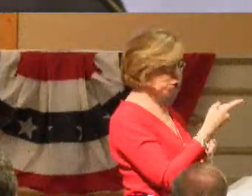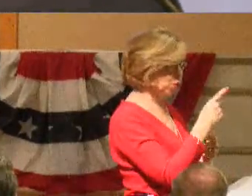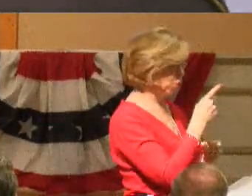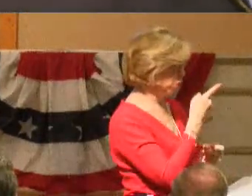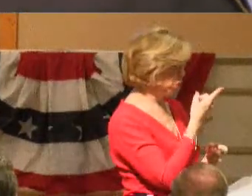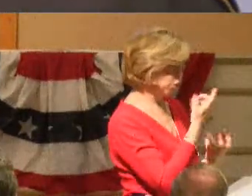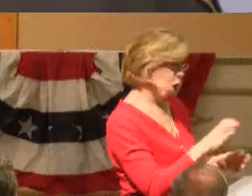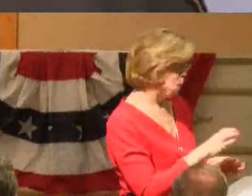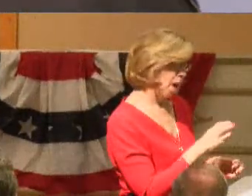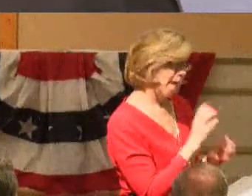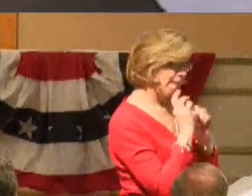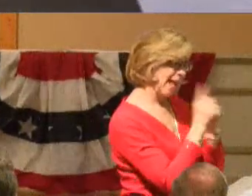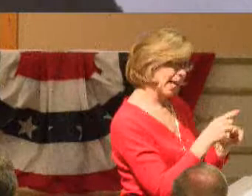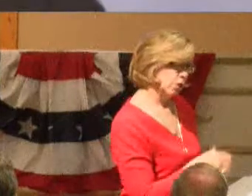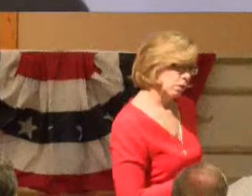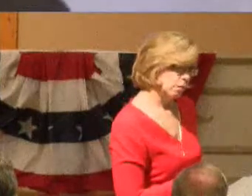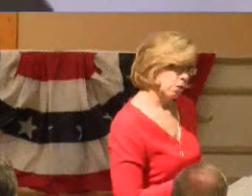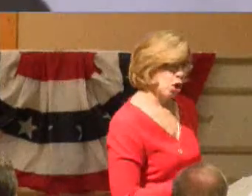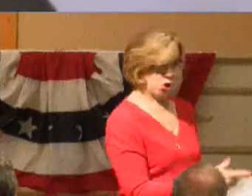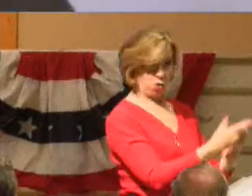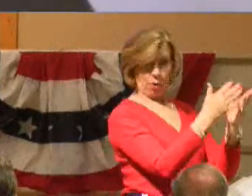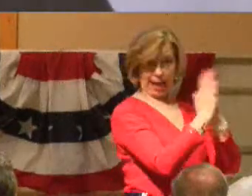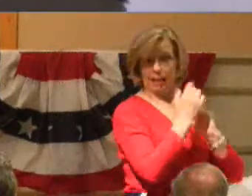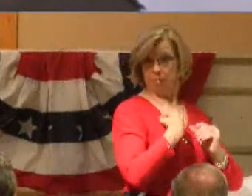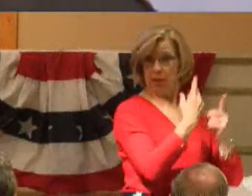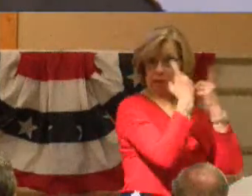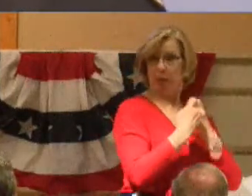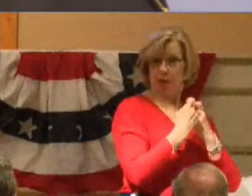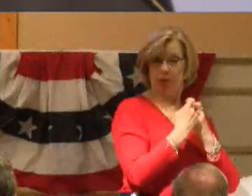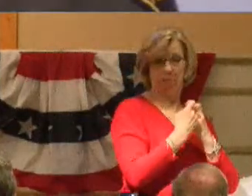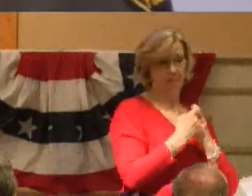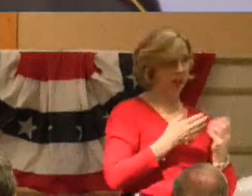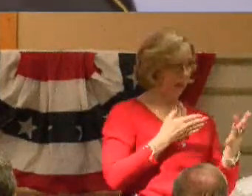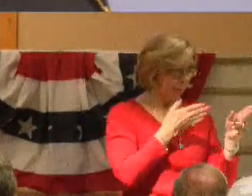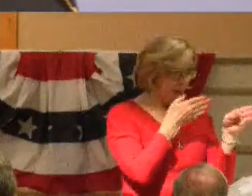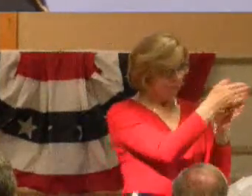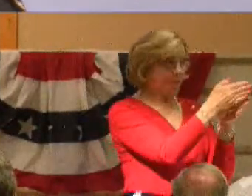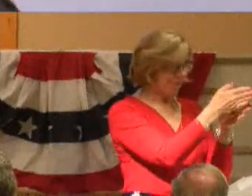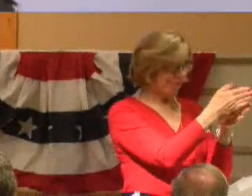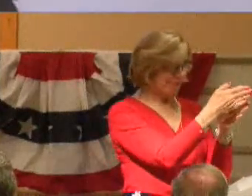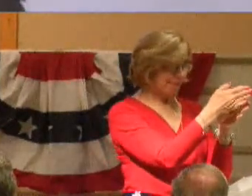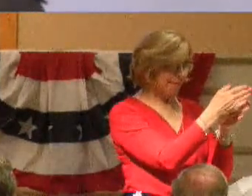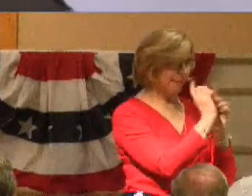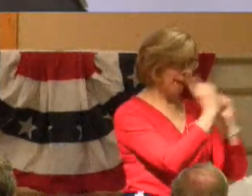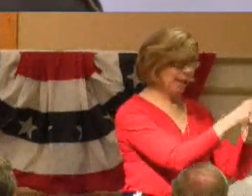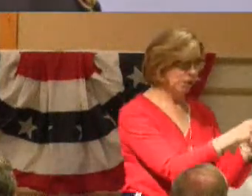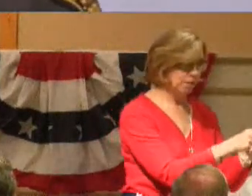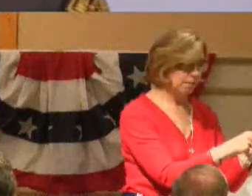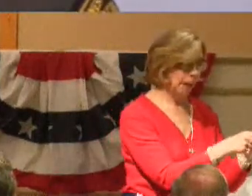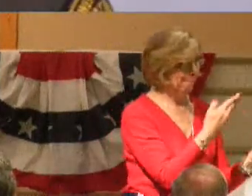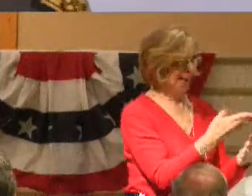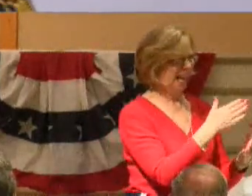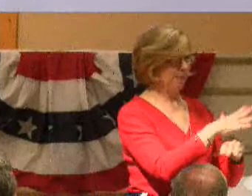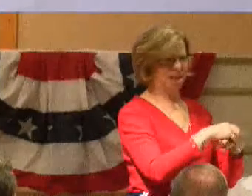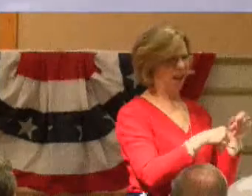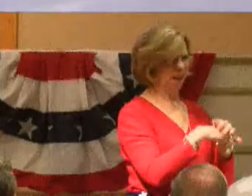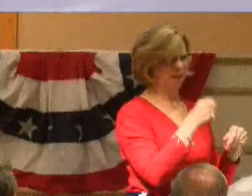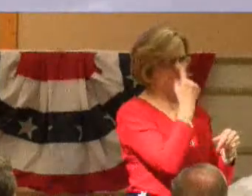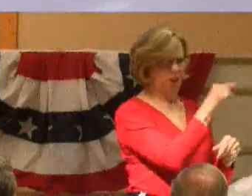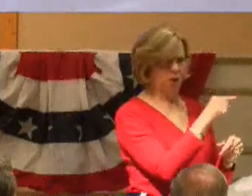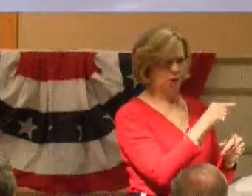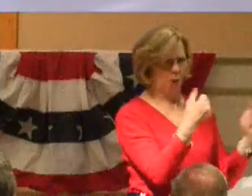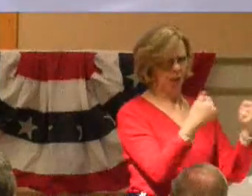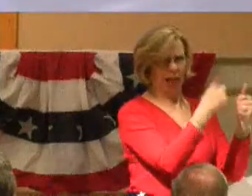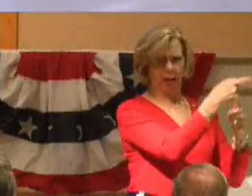answer for. Because if you ask me a question, I'm going to give you a direct answer. It may not be comfortable for you. It may be challenging for you, but